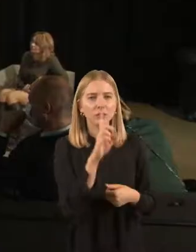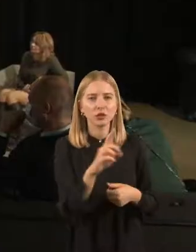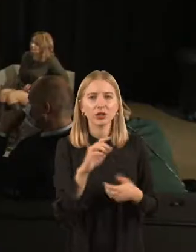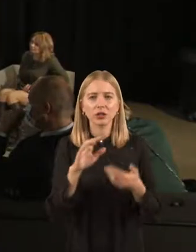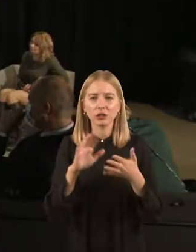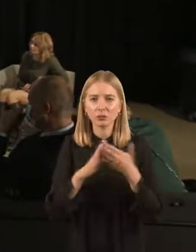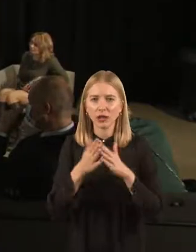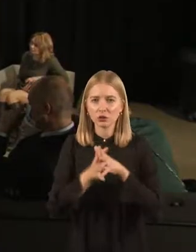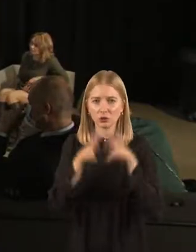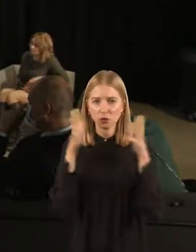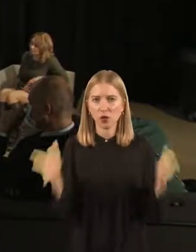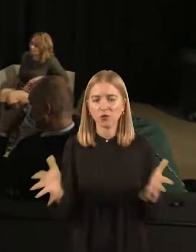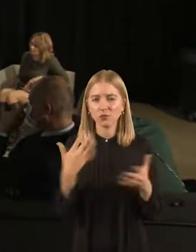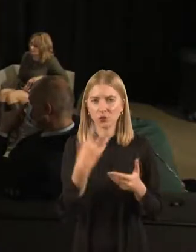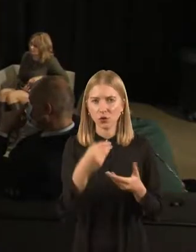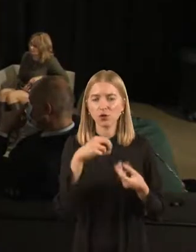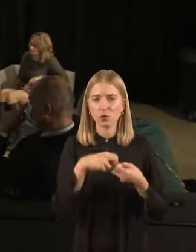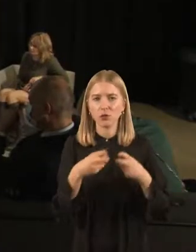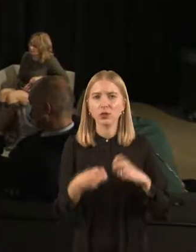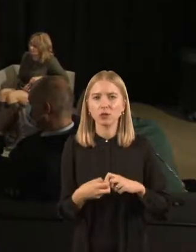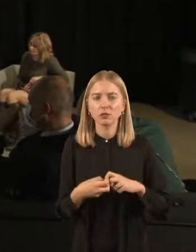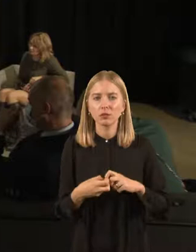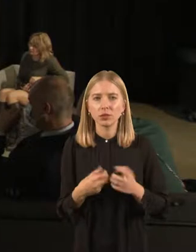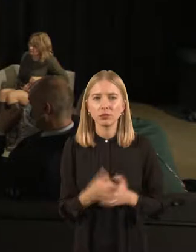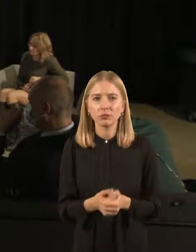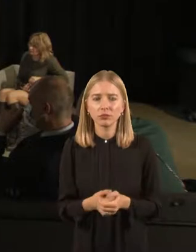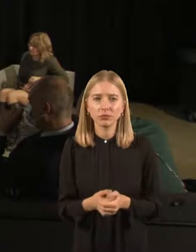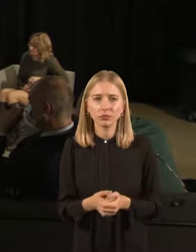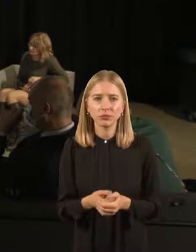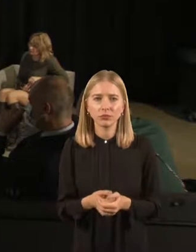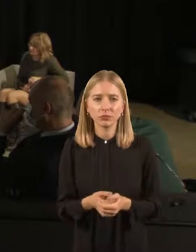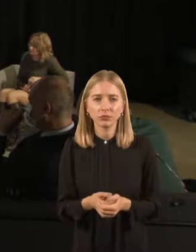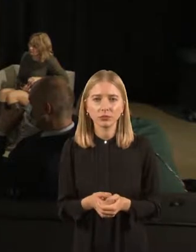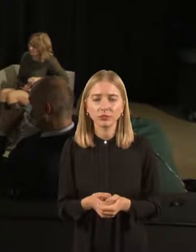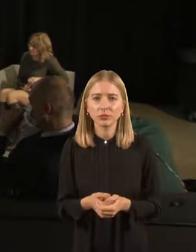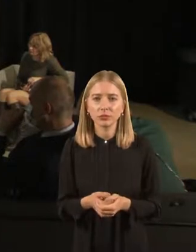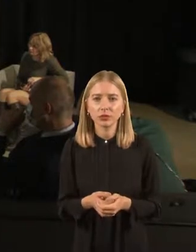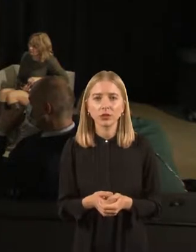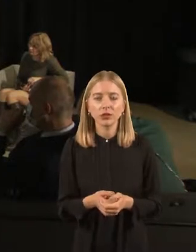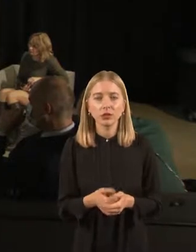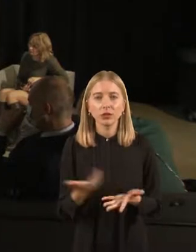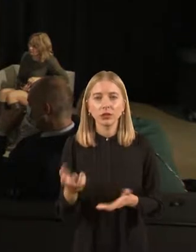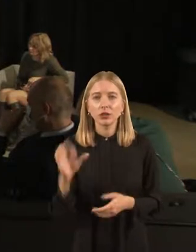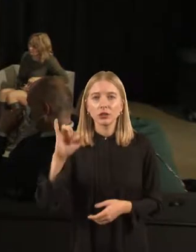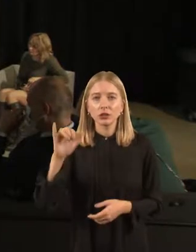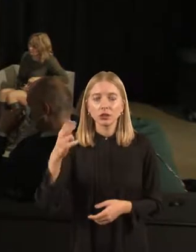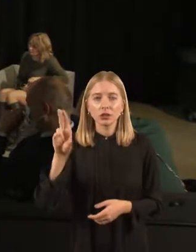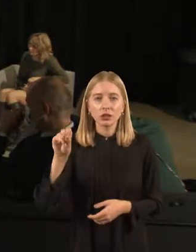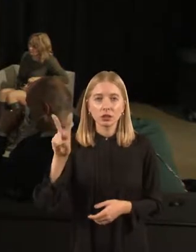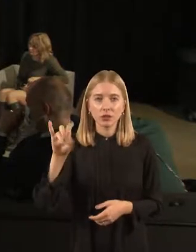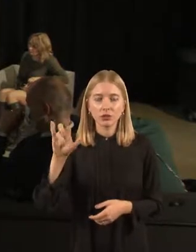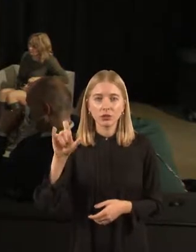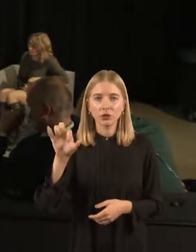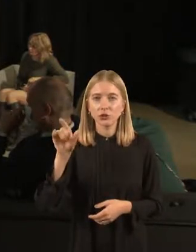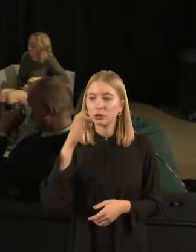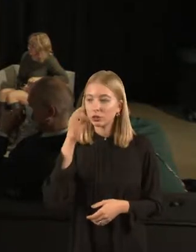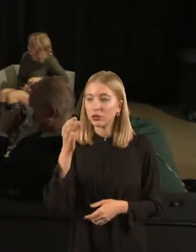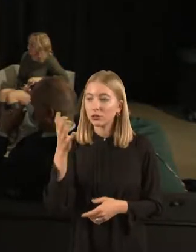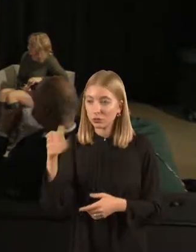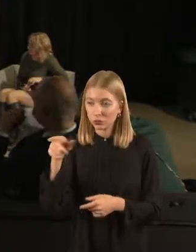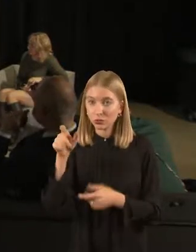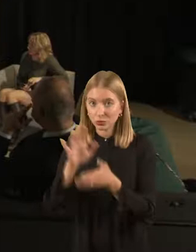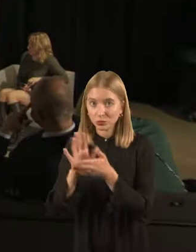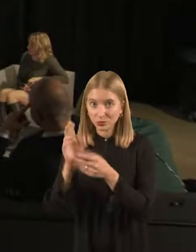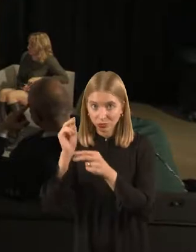activities. Yes, I believe that this is a problem of cities, of large towns. But,